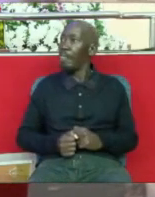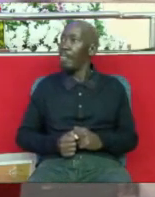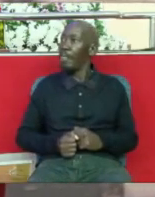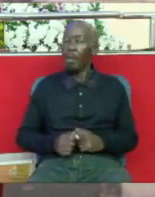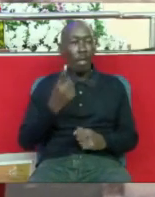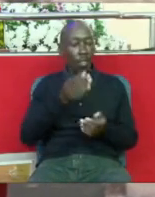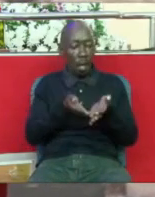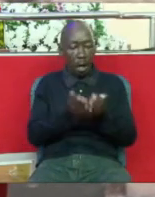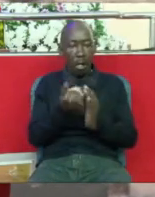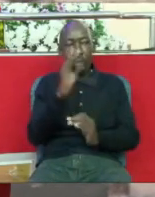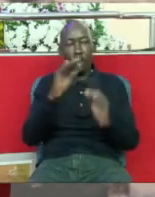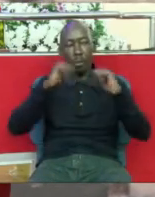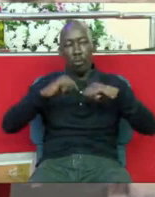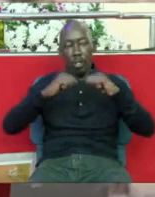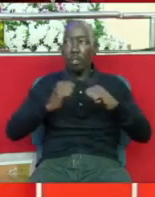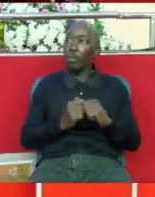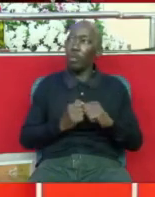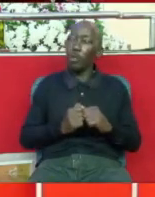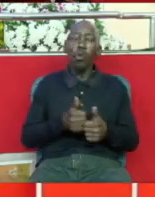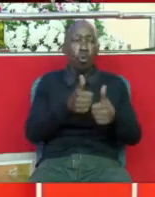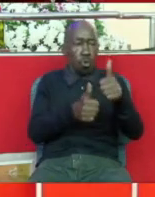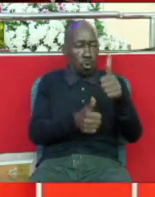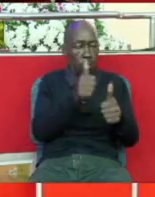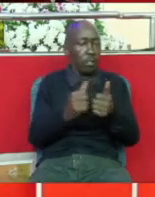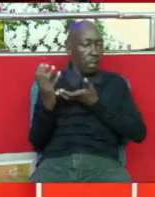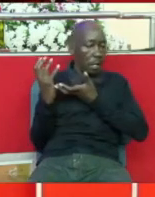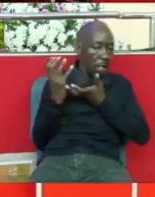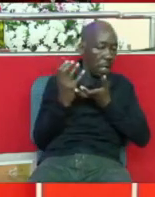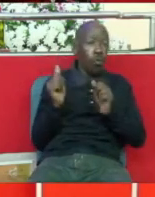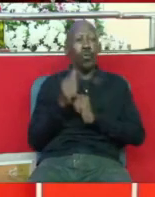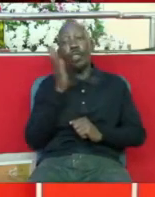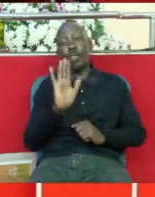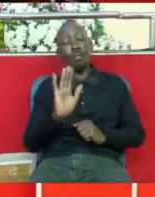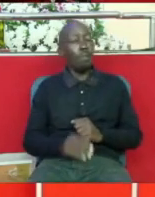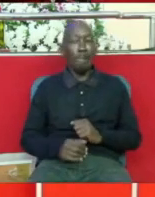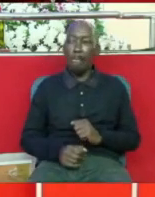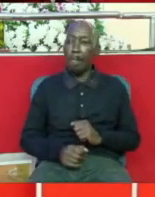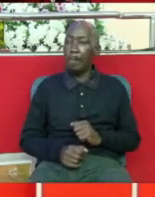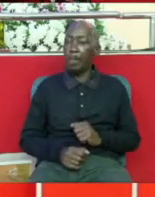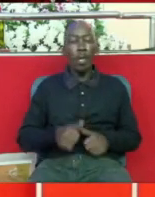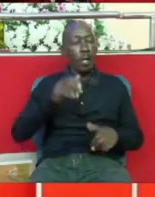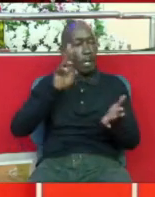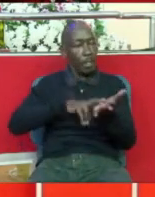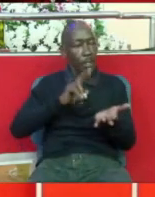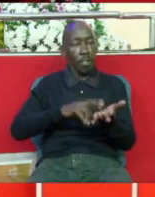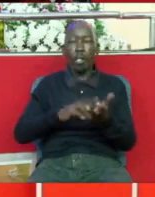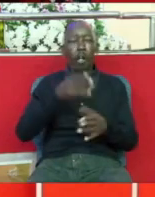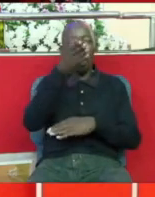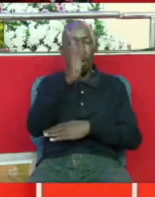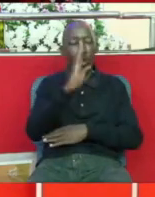Ark of the Covenant, ilo sanduku la agano, which they carried with them, ambalo walikuwa nalibeba, represented